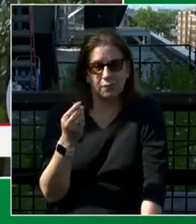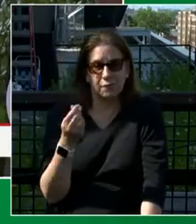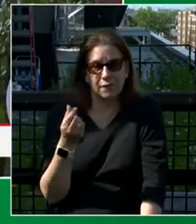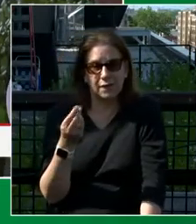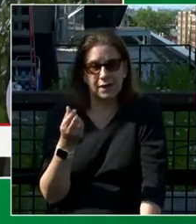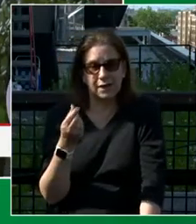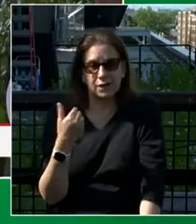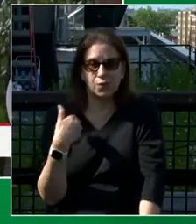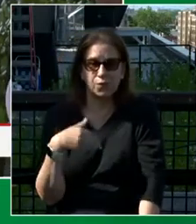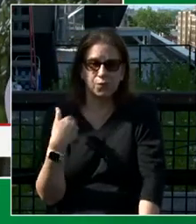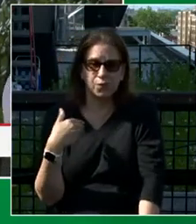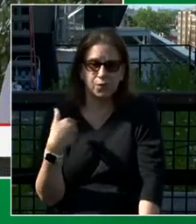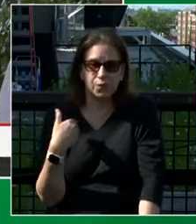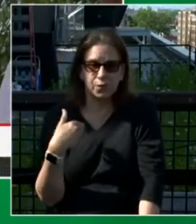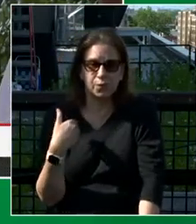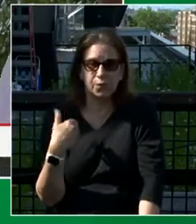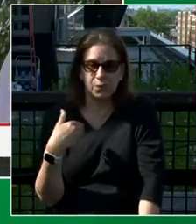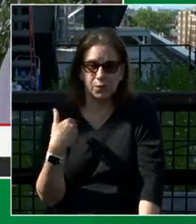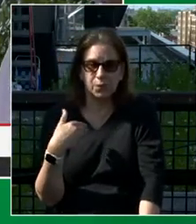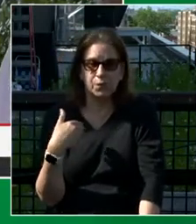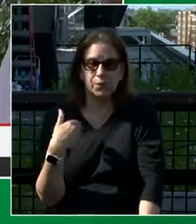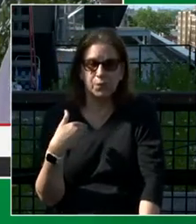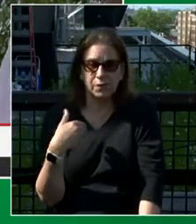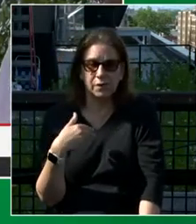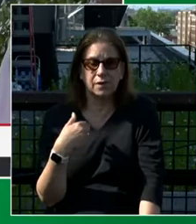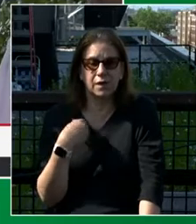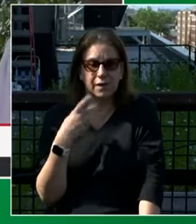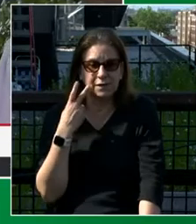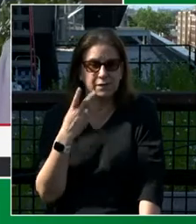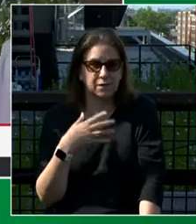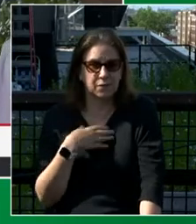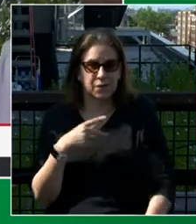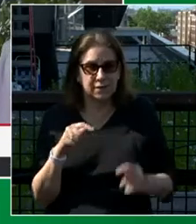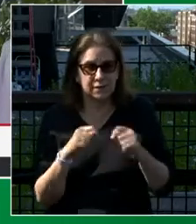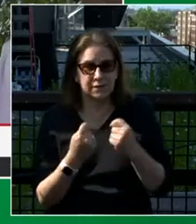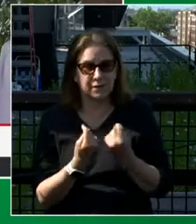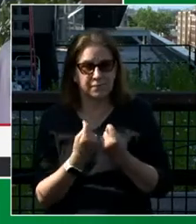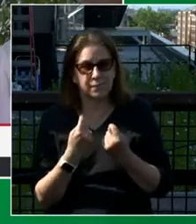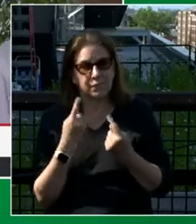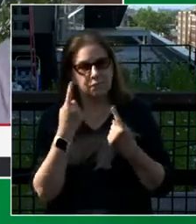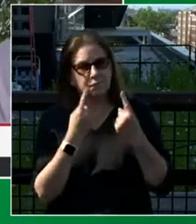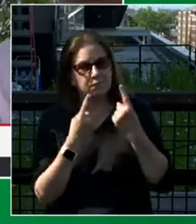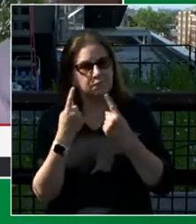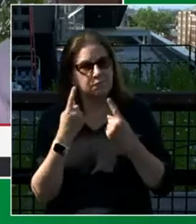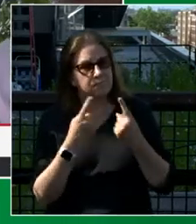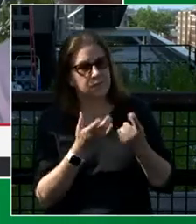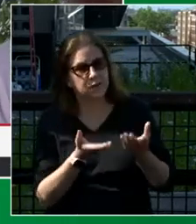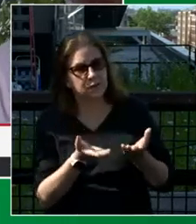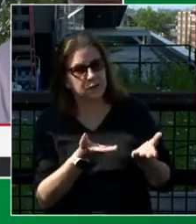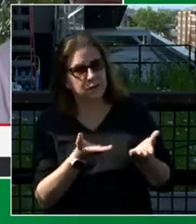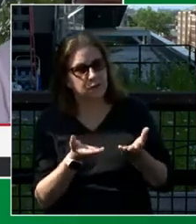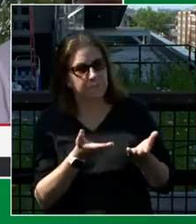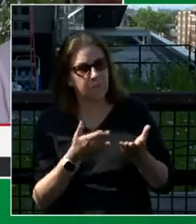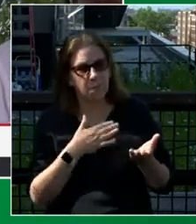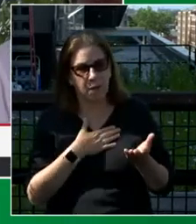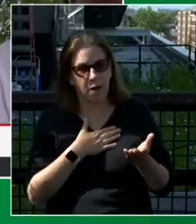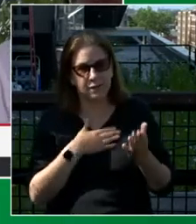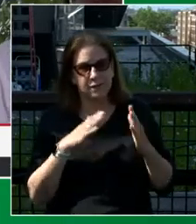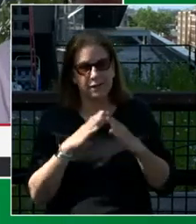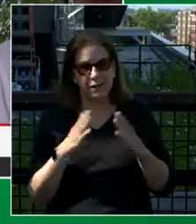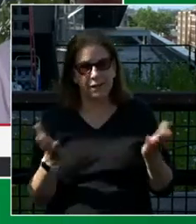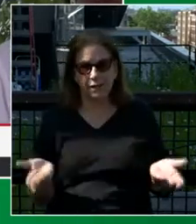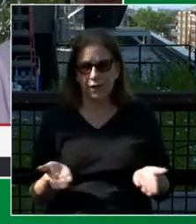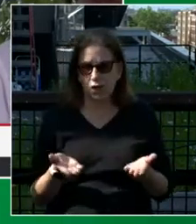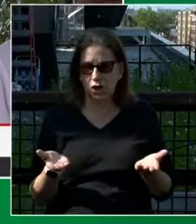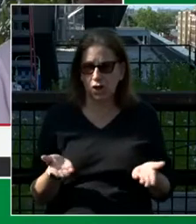hunger from our team members to think about, how do I serve the city during this really challenging time? And I think for all businesses,